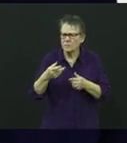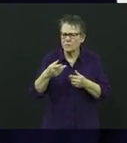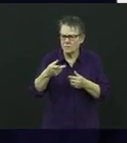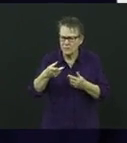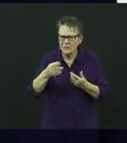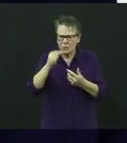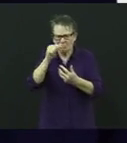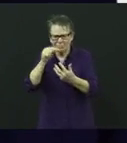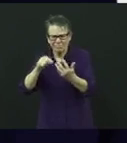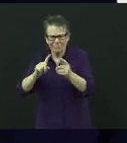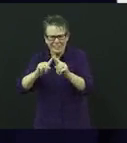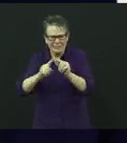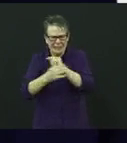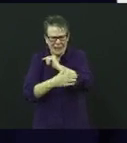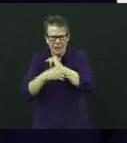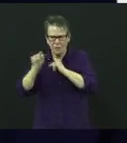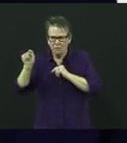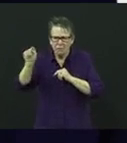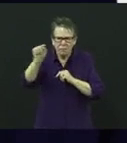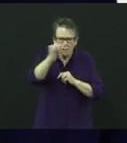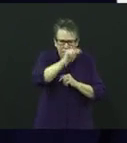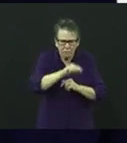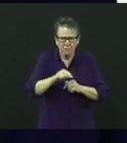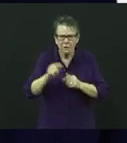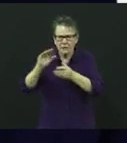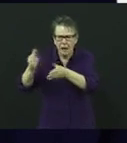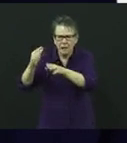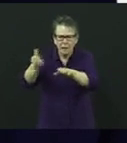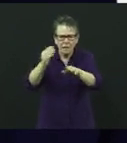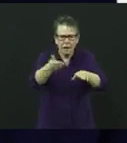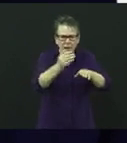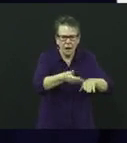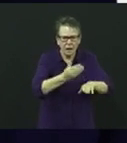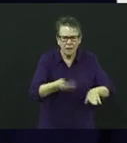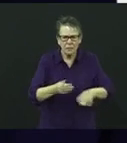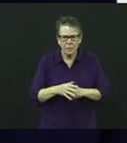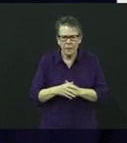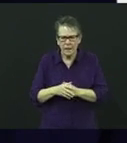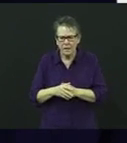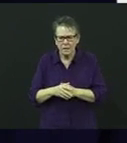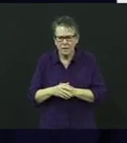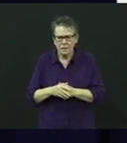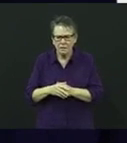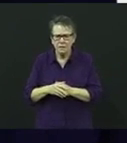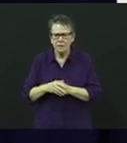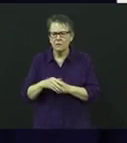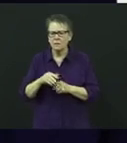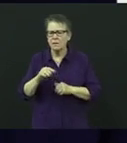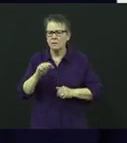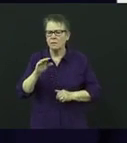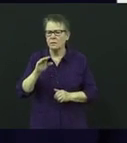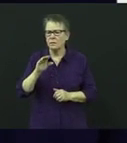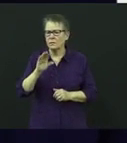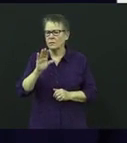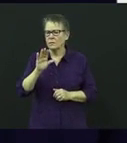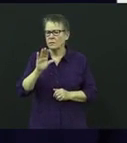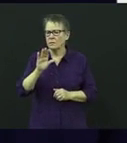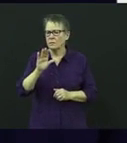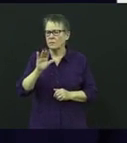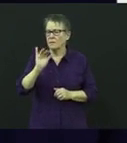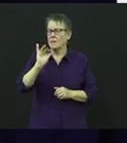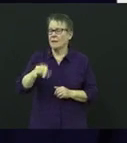9 of our total deaths were associated with long-term care facilities. We continue to monitor the